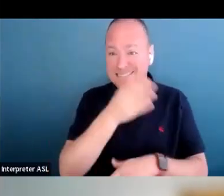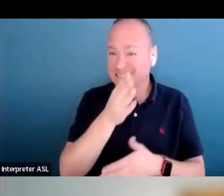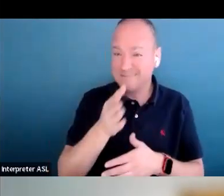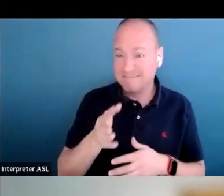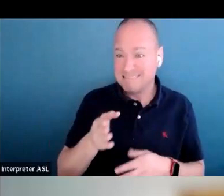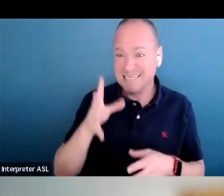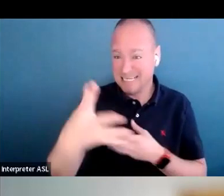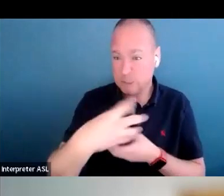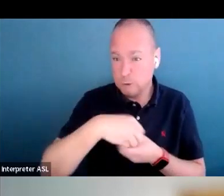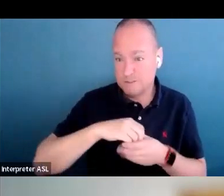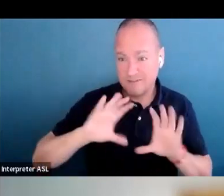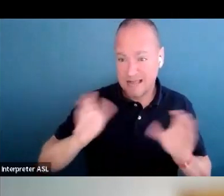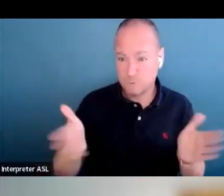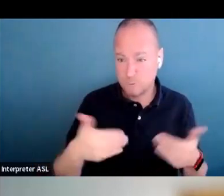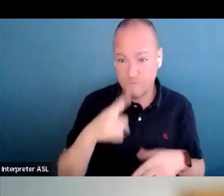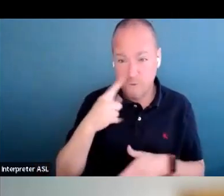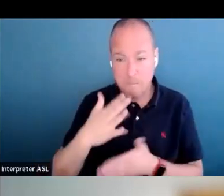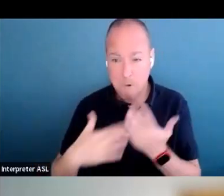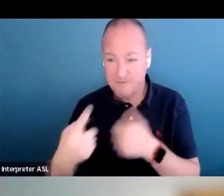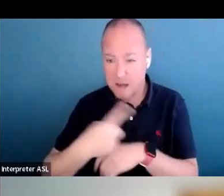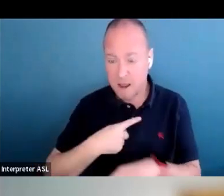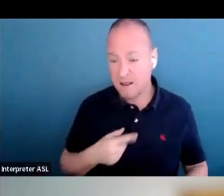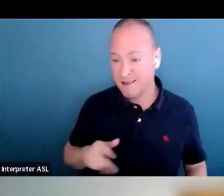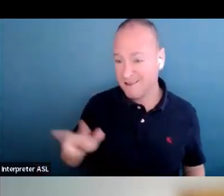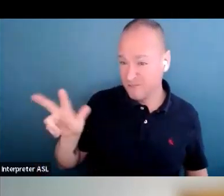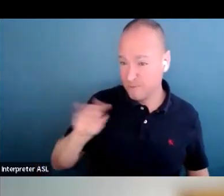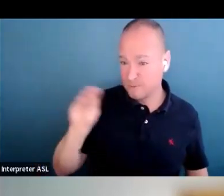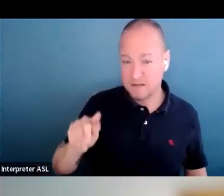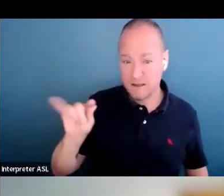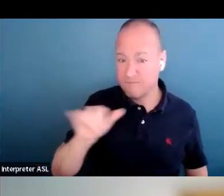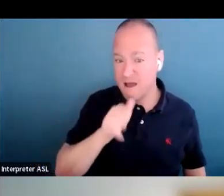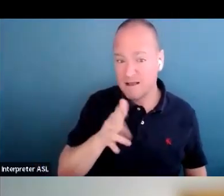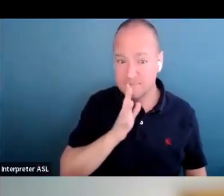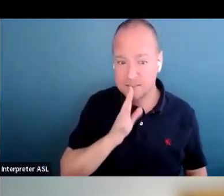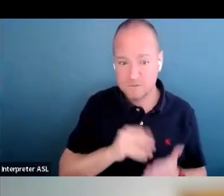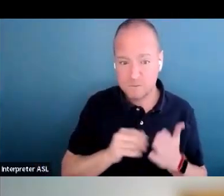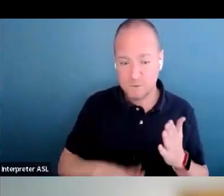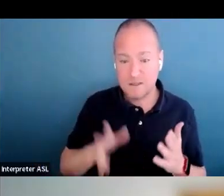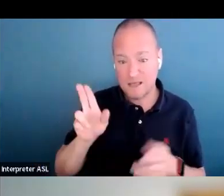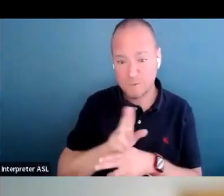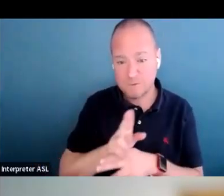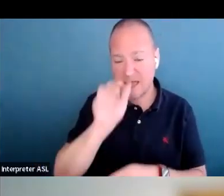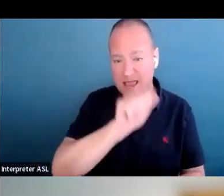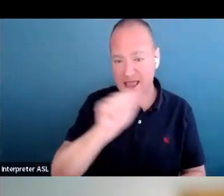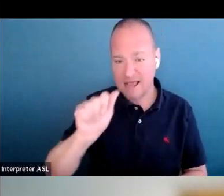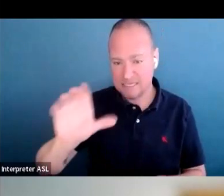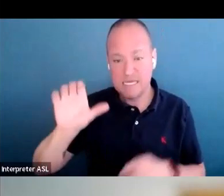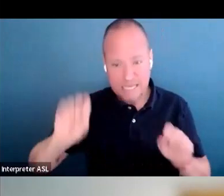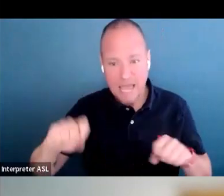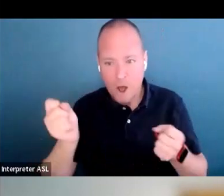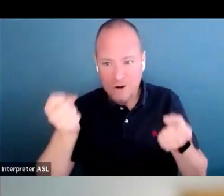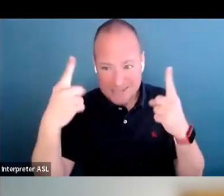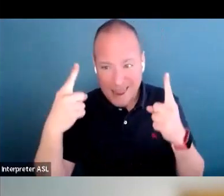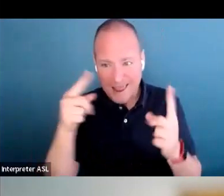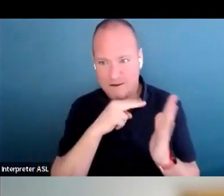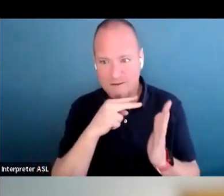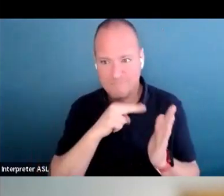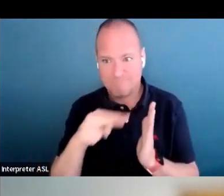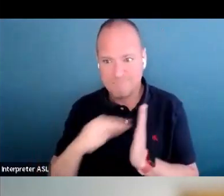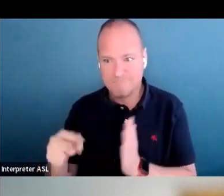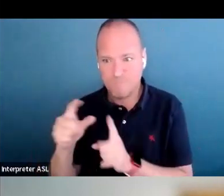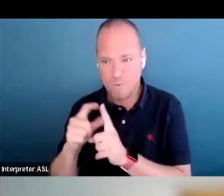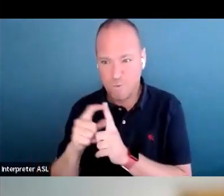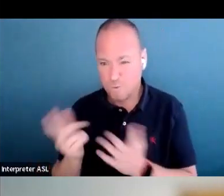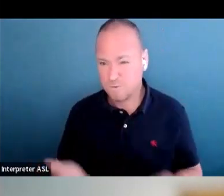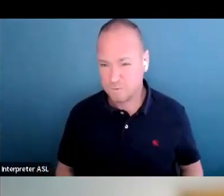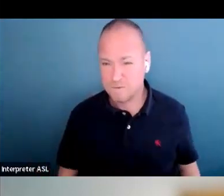This same study found that only 3% of non-speaking students who use AAC could understand words they read.